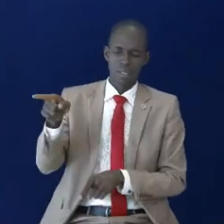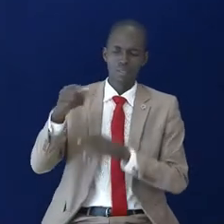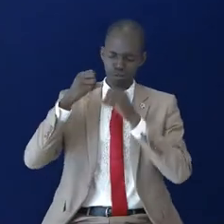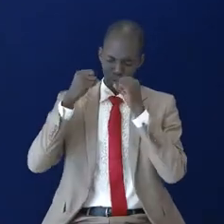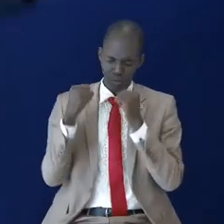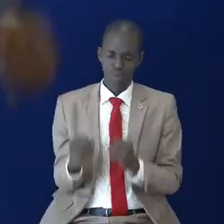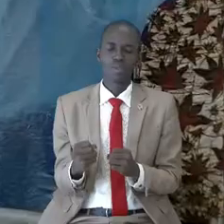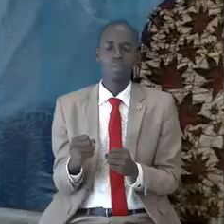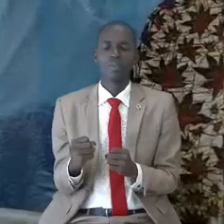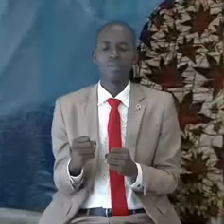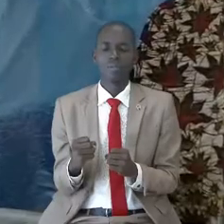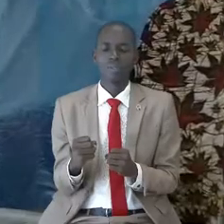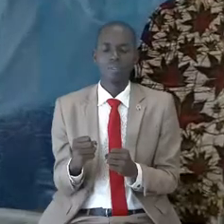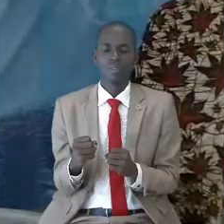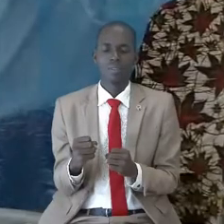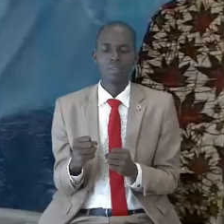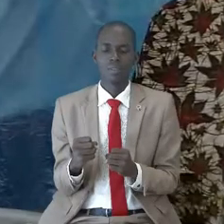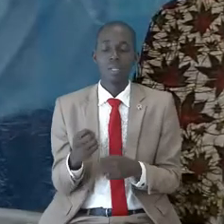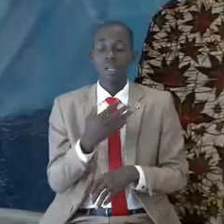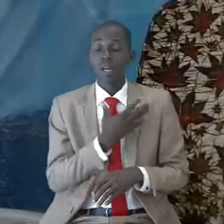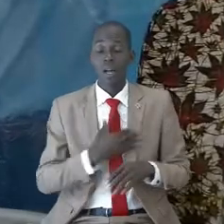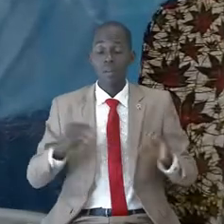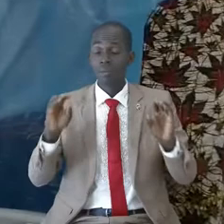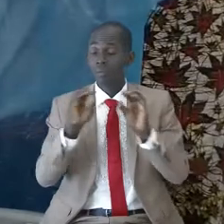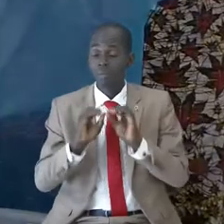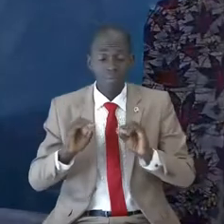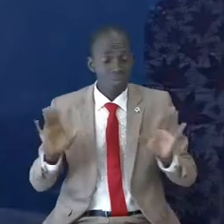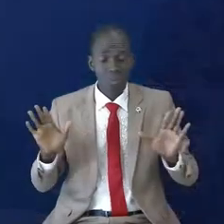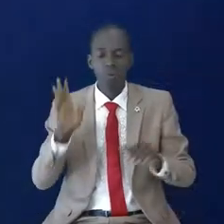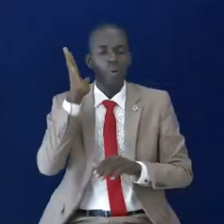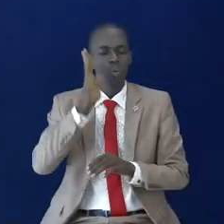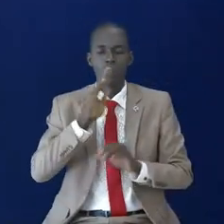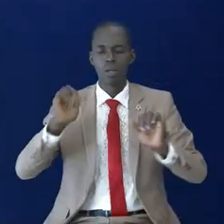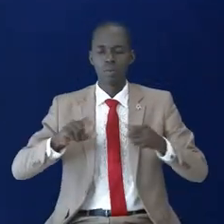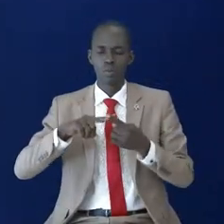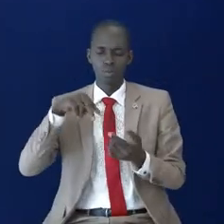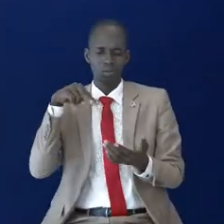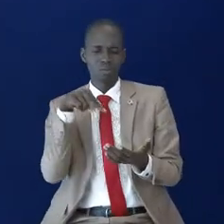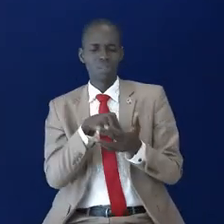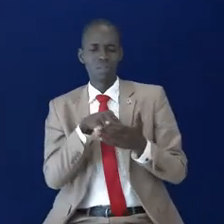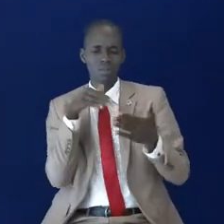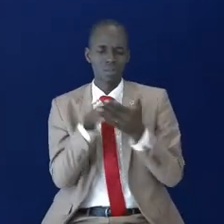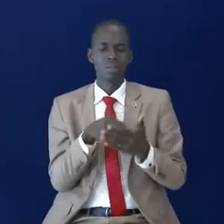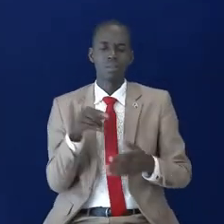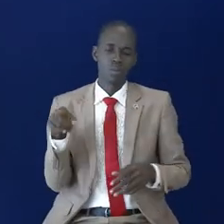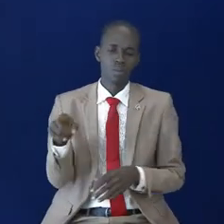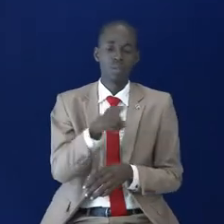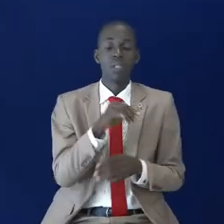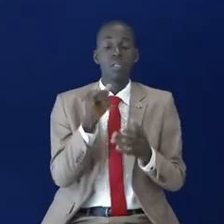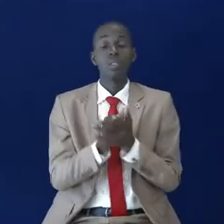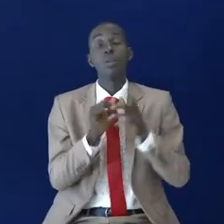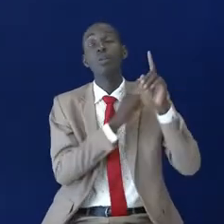there strong. And nothing will be able to stand before you. That,